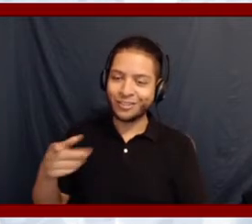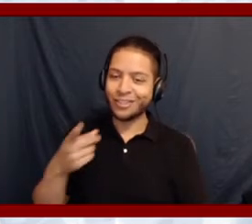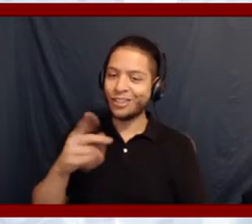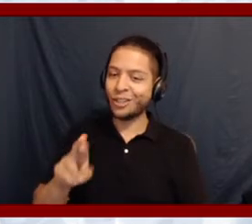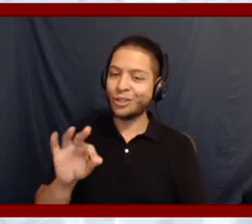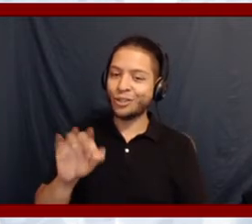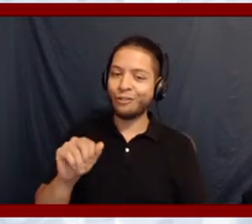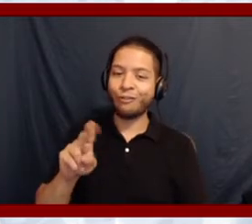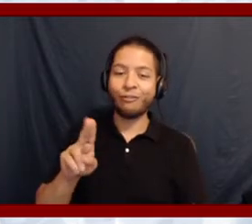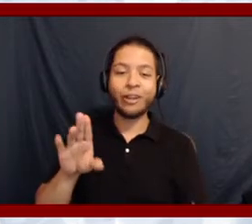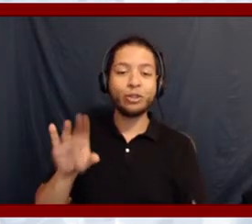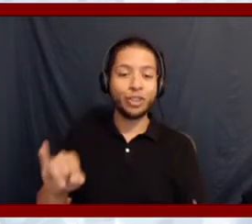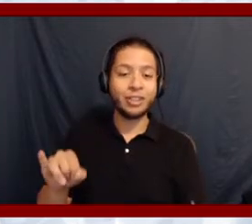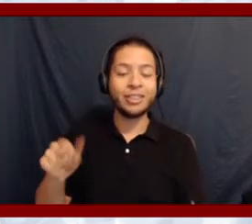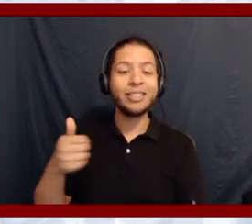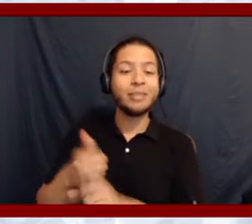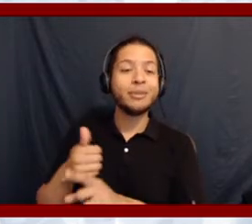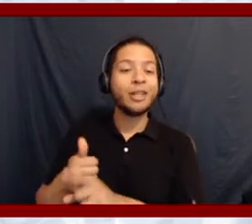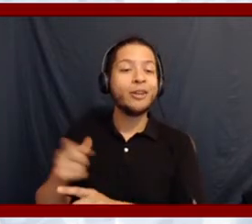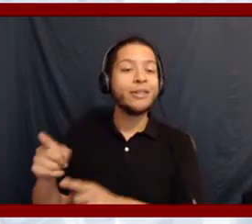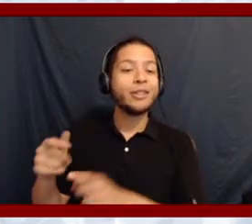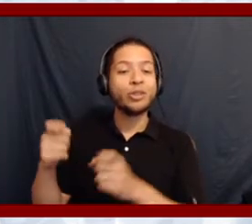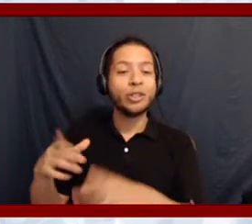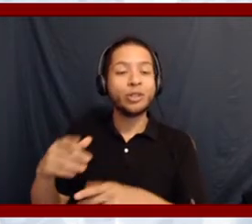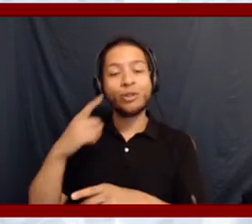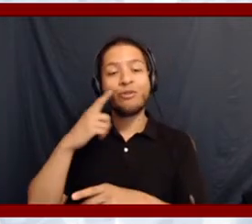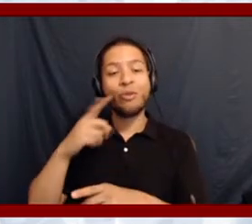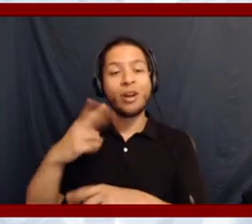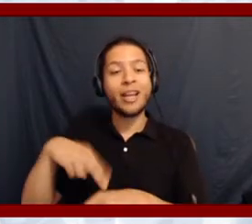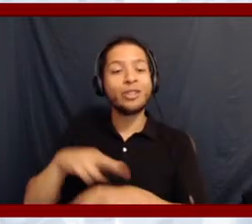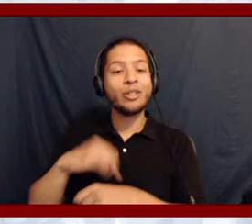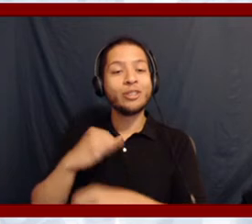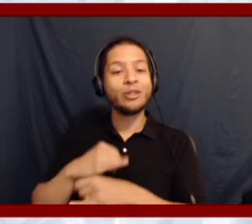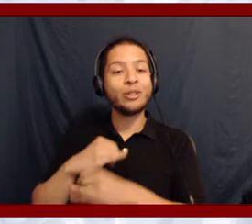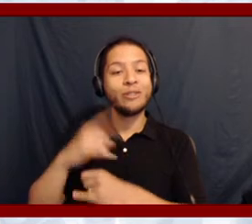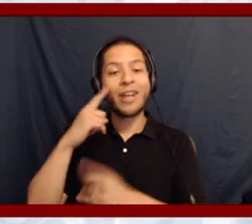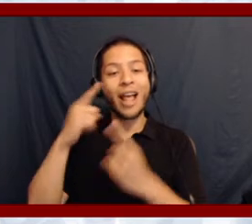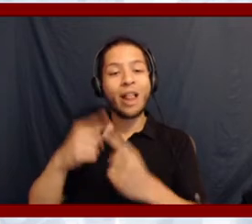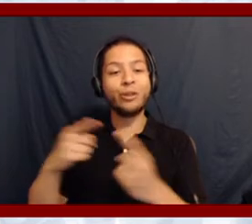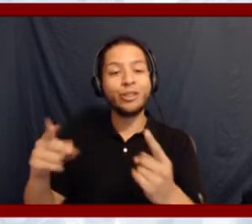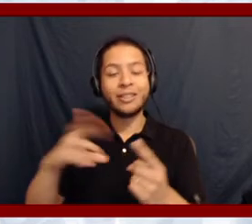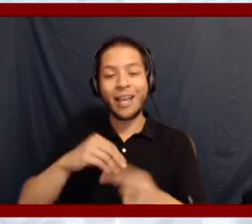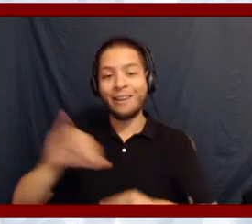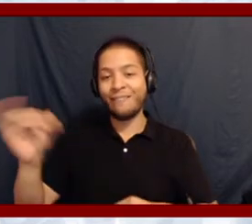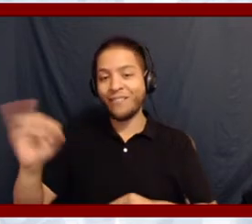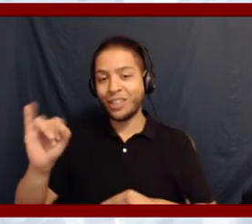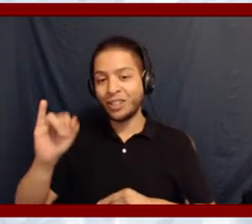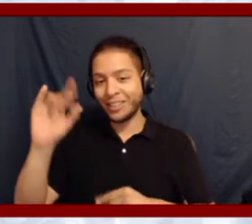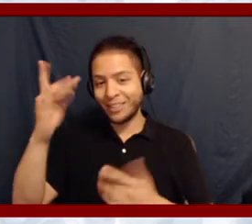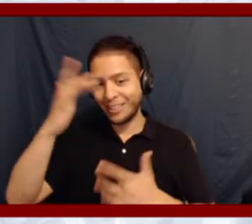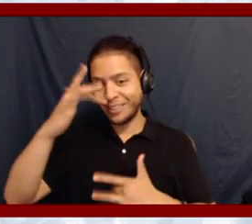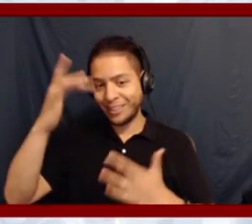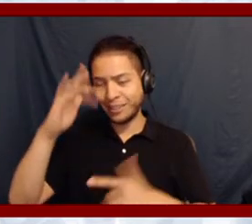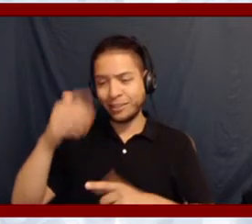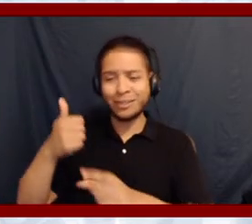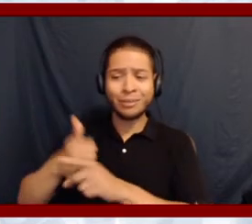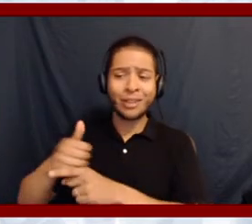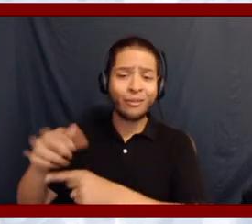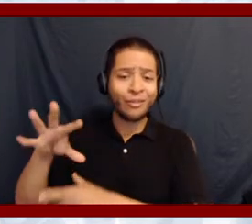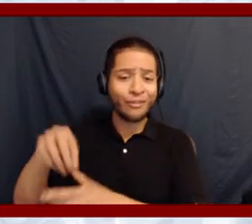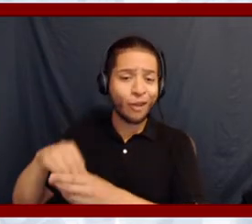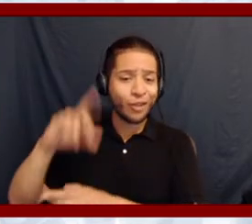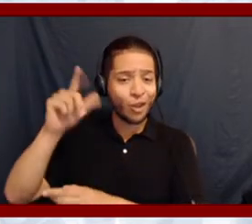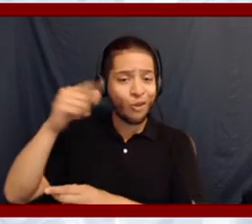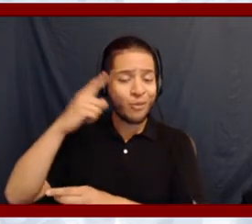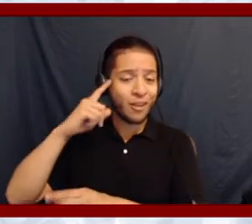the National Institutes of Allergy and Infectious Disease. And he has actually been a leader in government for a long time over